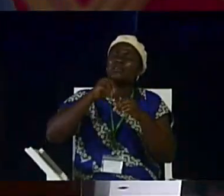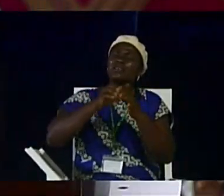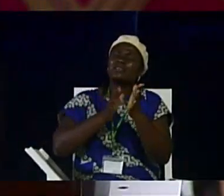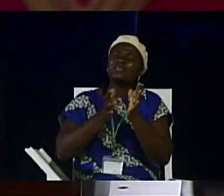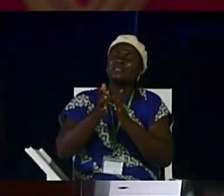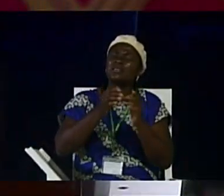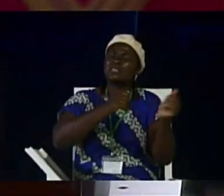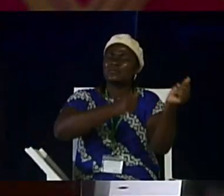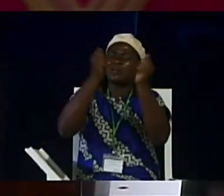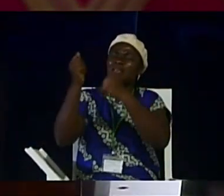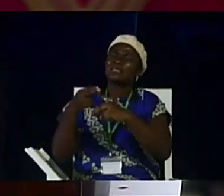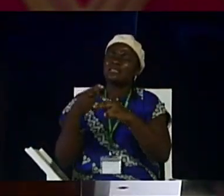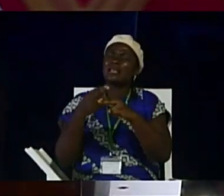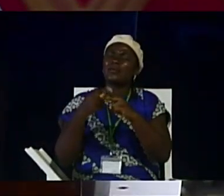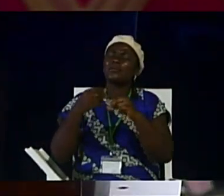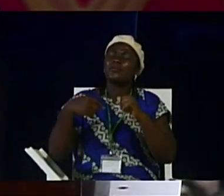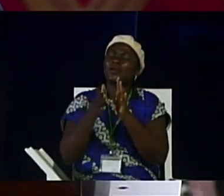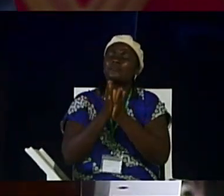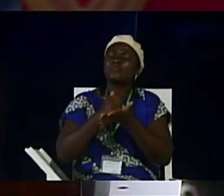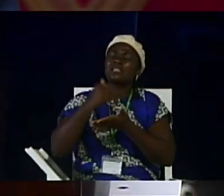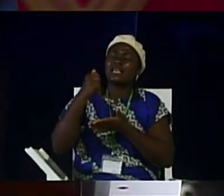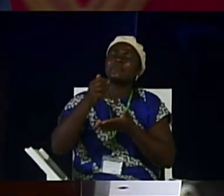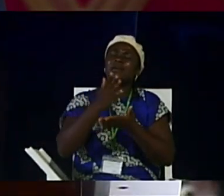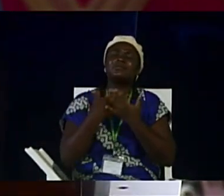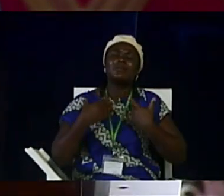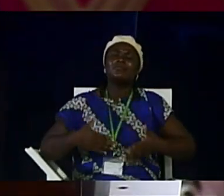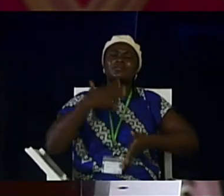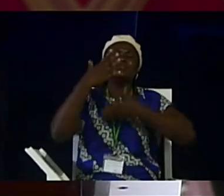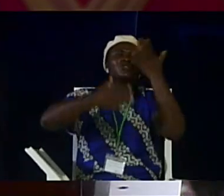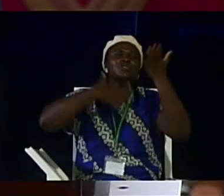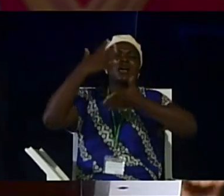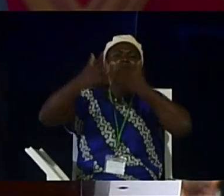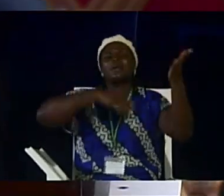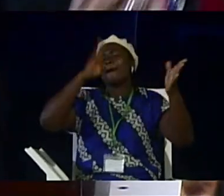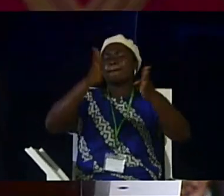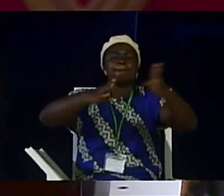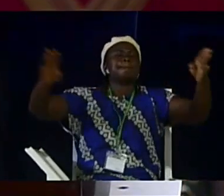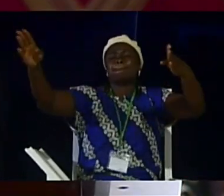have prayed. Somebody shout a big